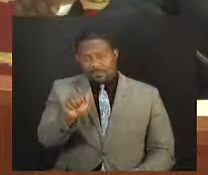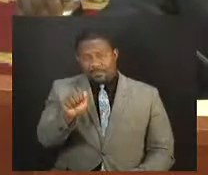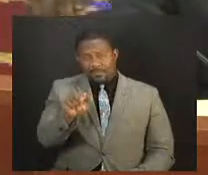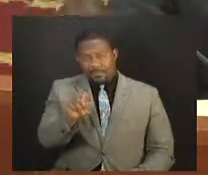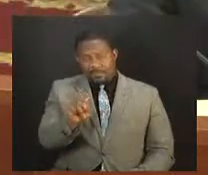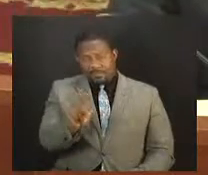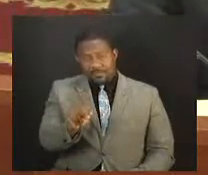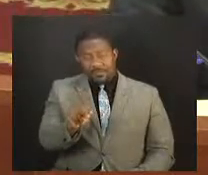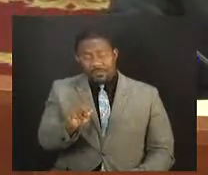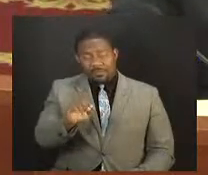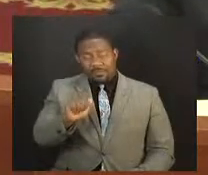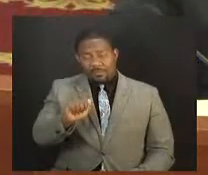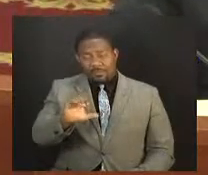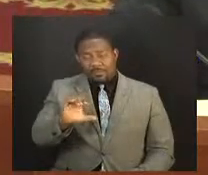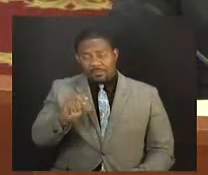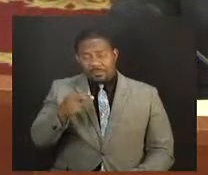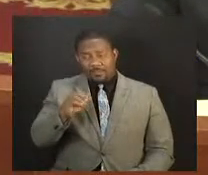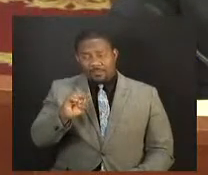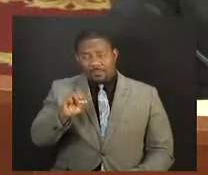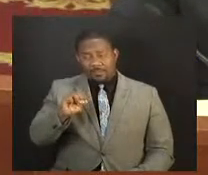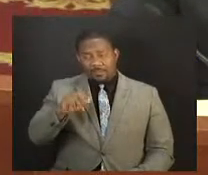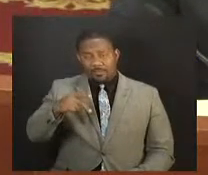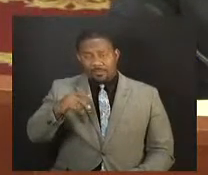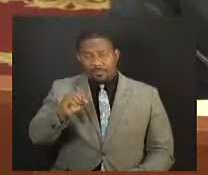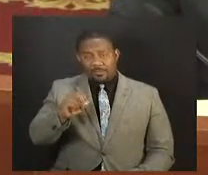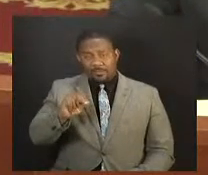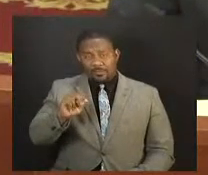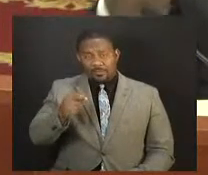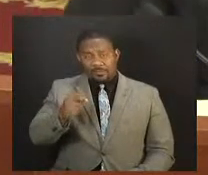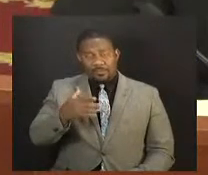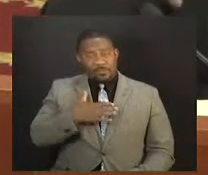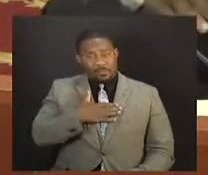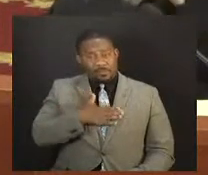your seat. The question is,